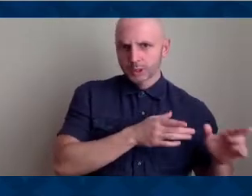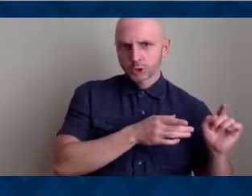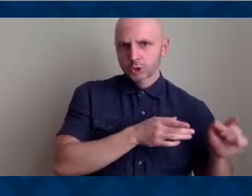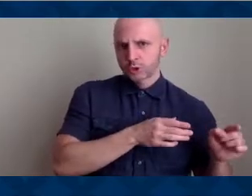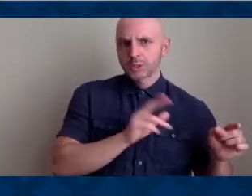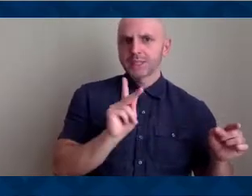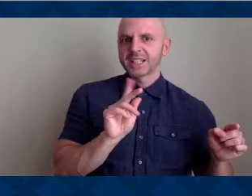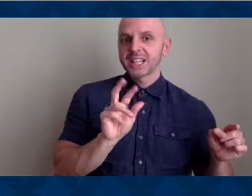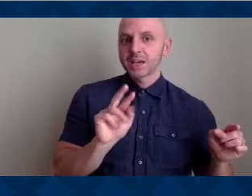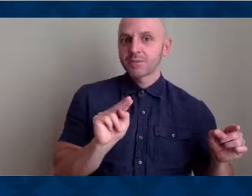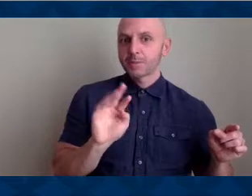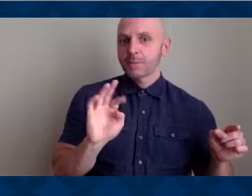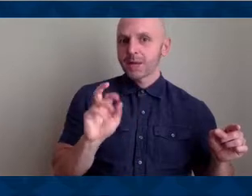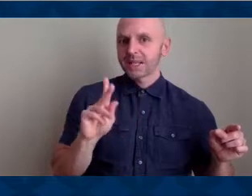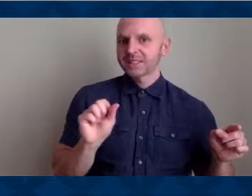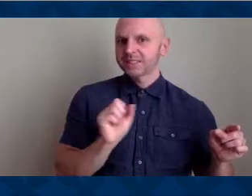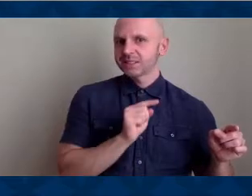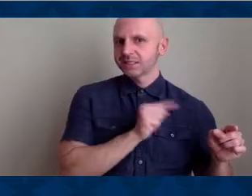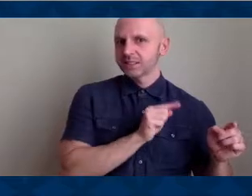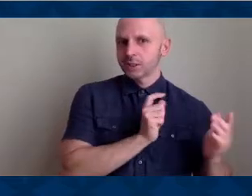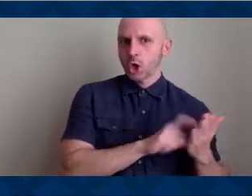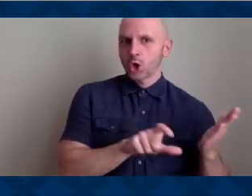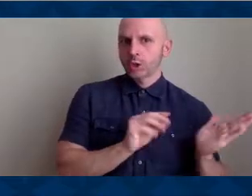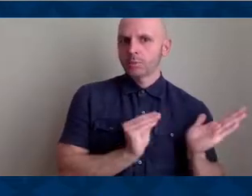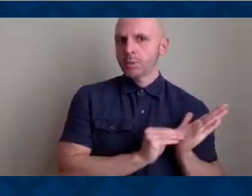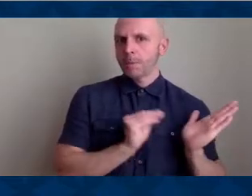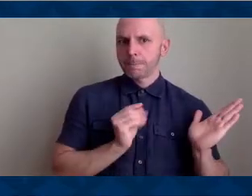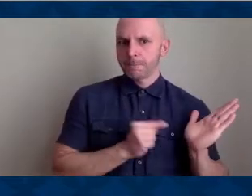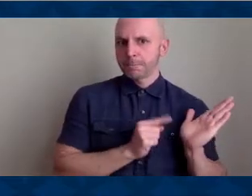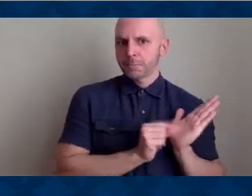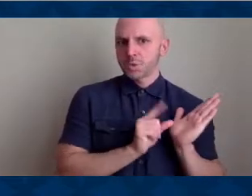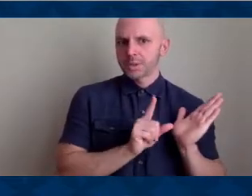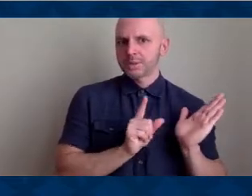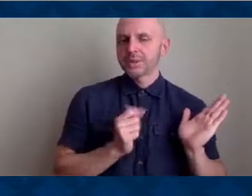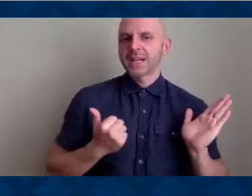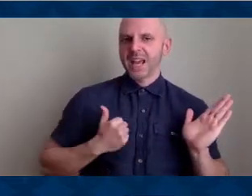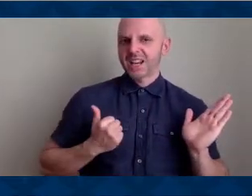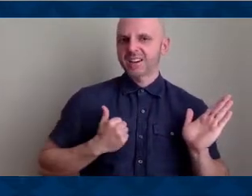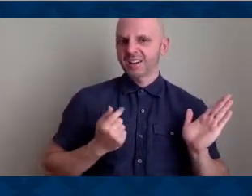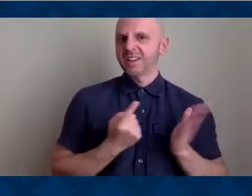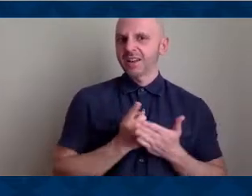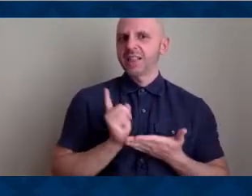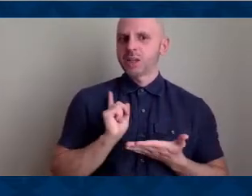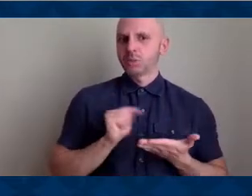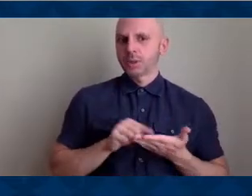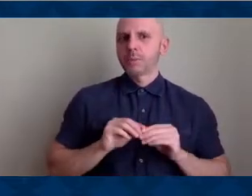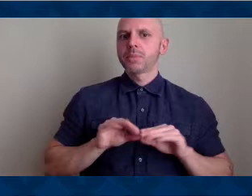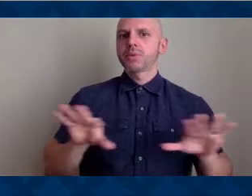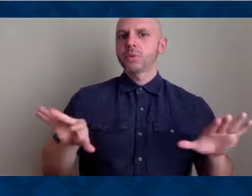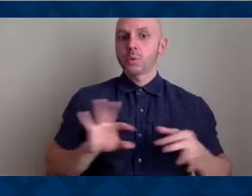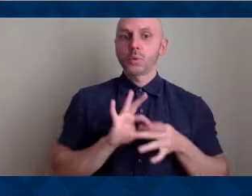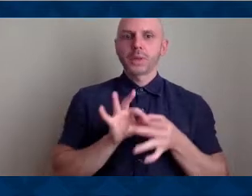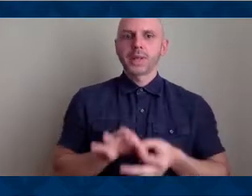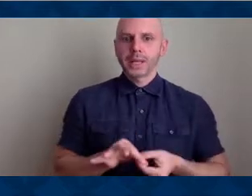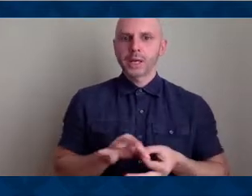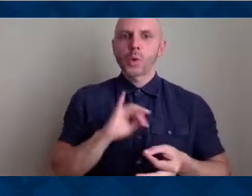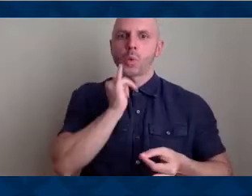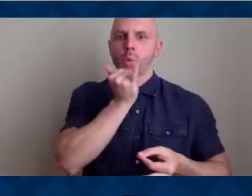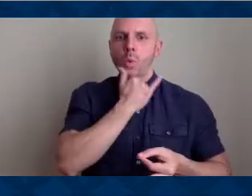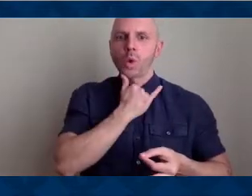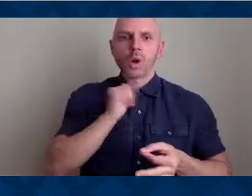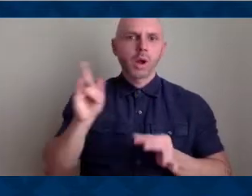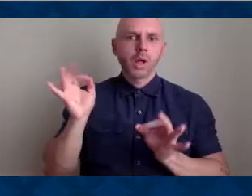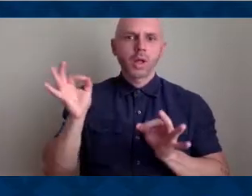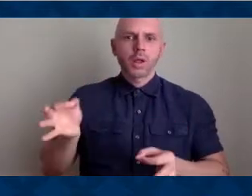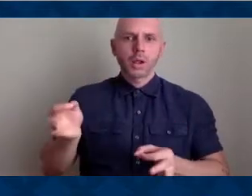Supreme Court of Canada last week, a case on wrongful dismissal. And I bring that up just as an